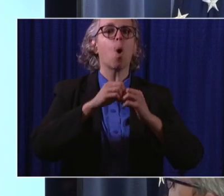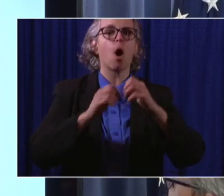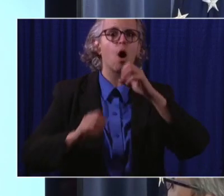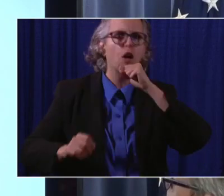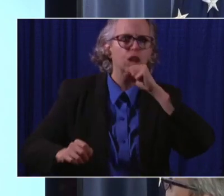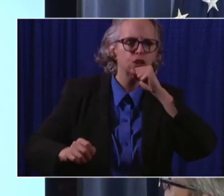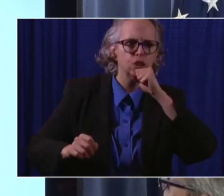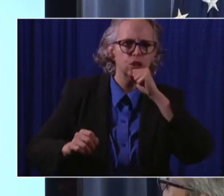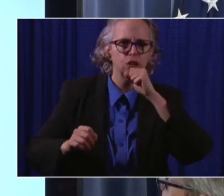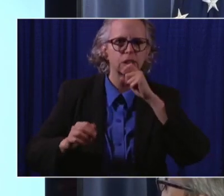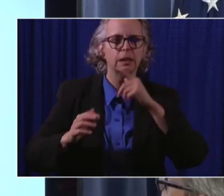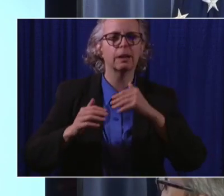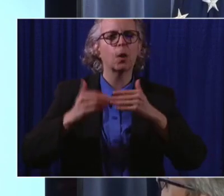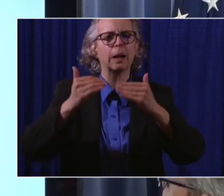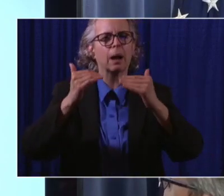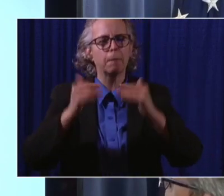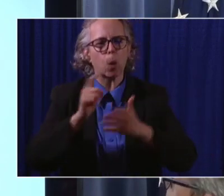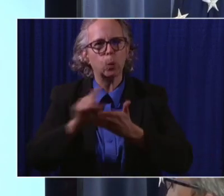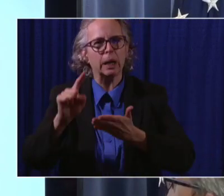next one.